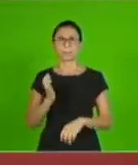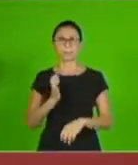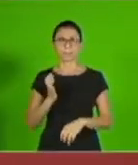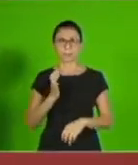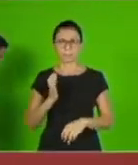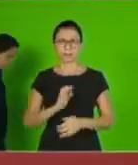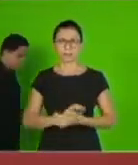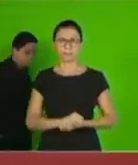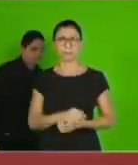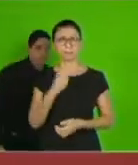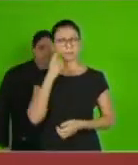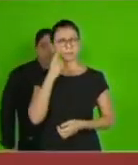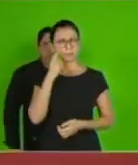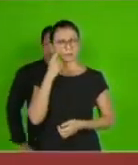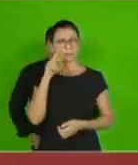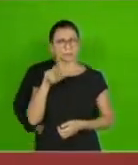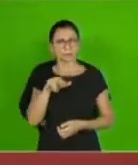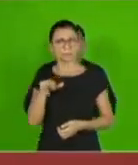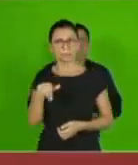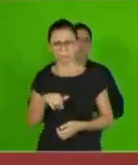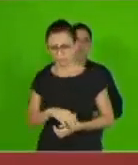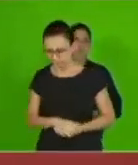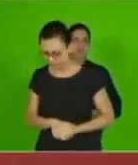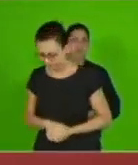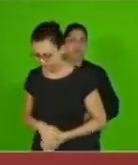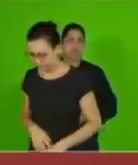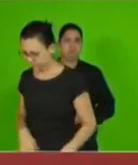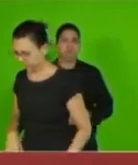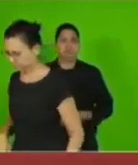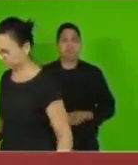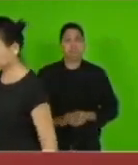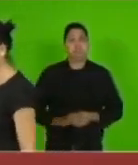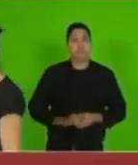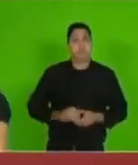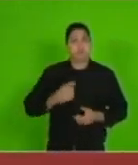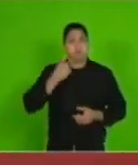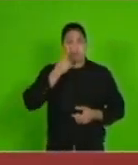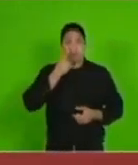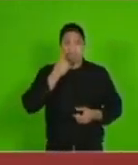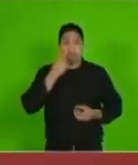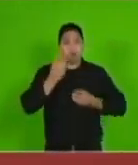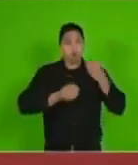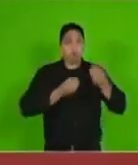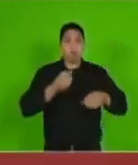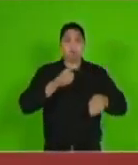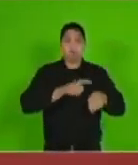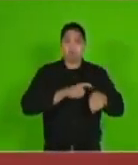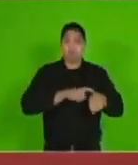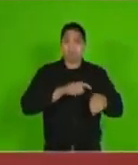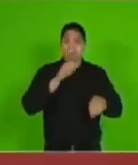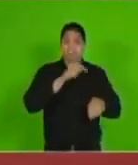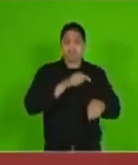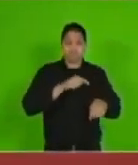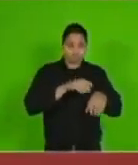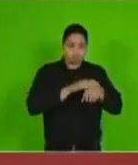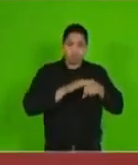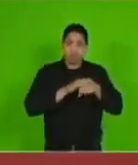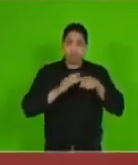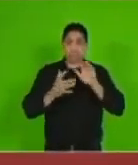The life of man doesn't have to do with the values and the riches that we acquire in this world.